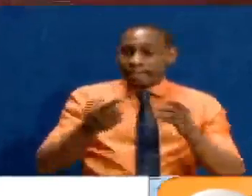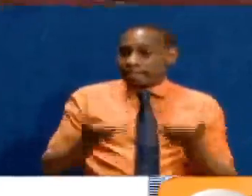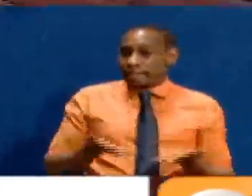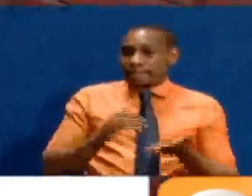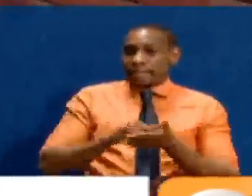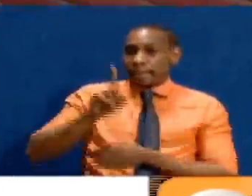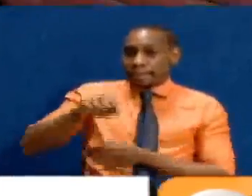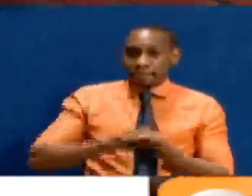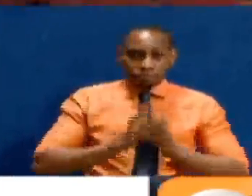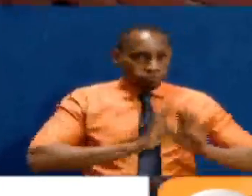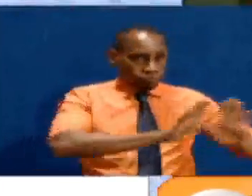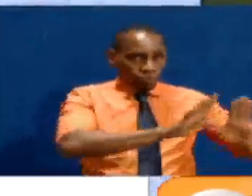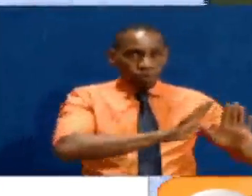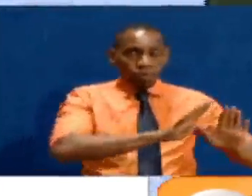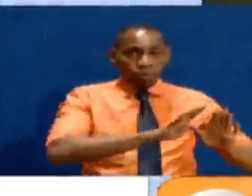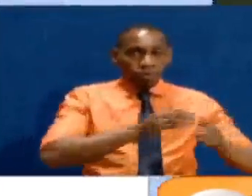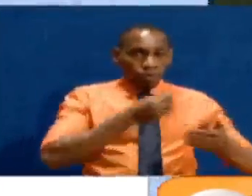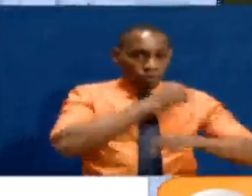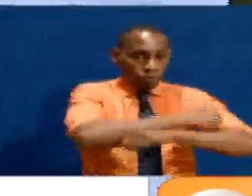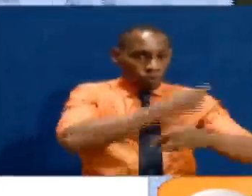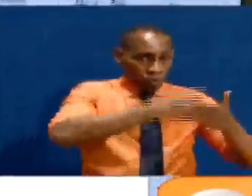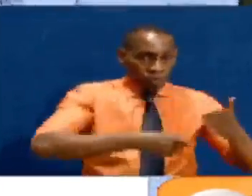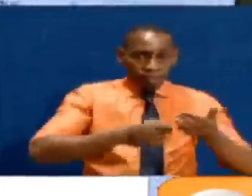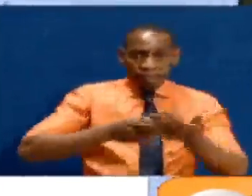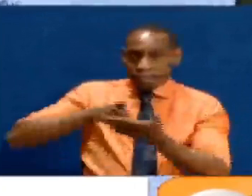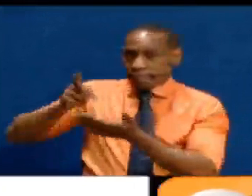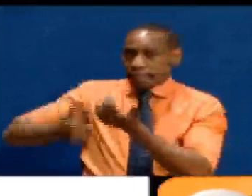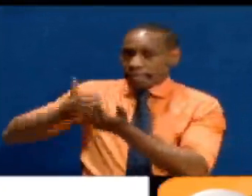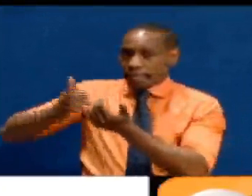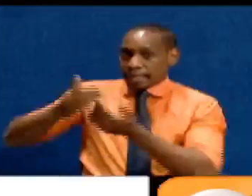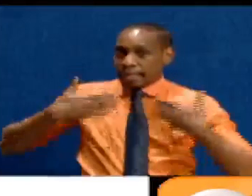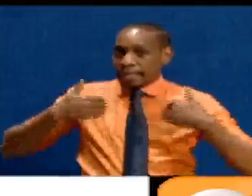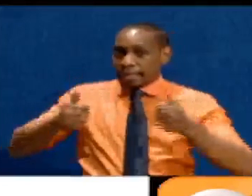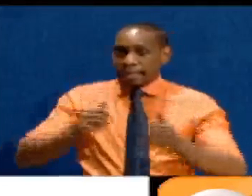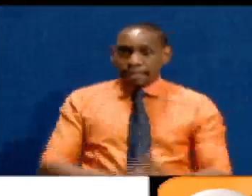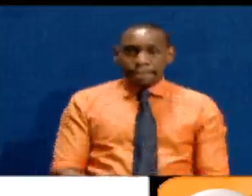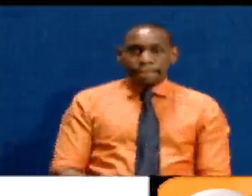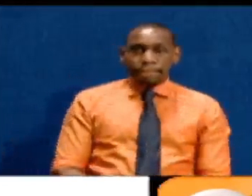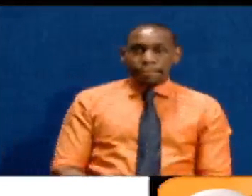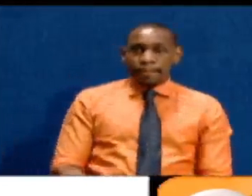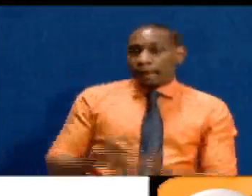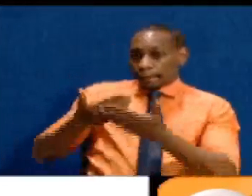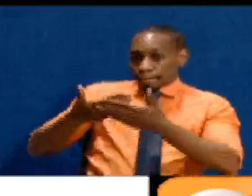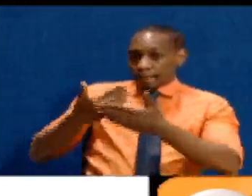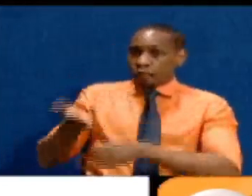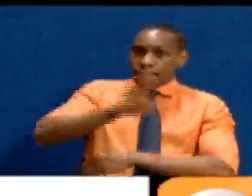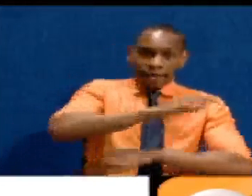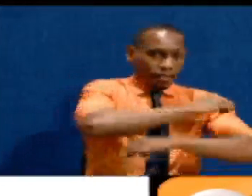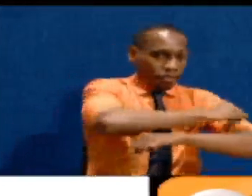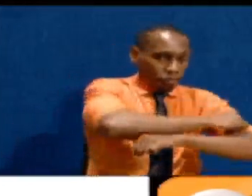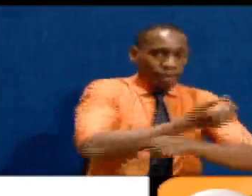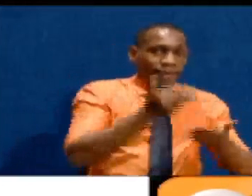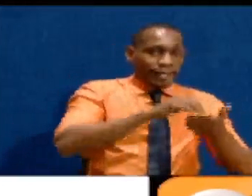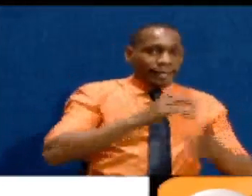now has to set aside her fees for her treatment. I had just resumed school again, so I felt